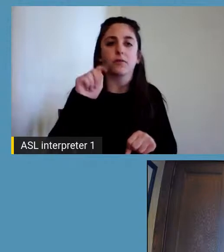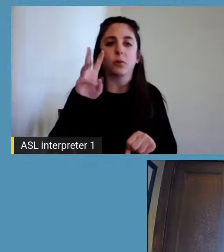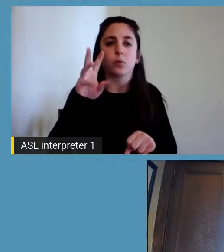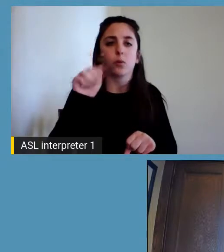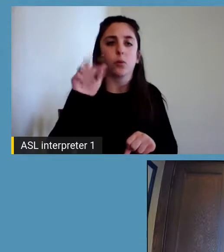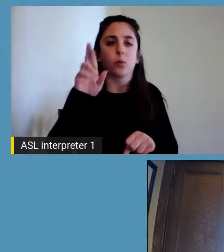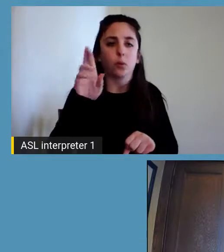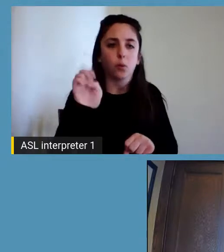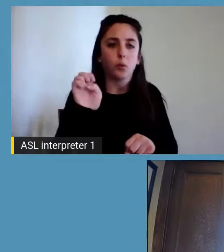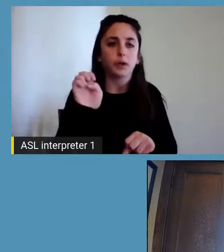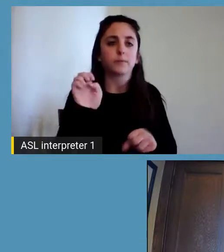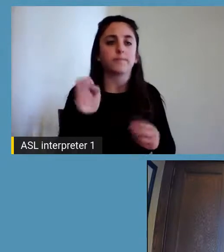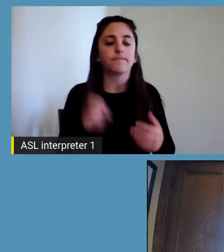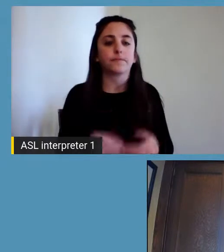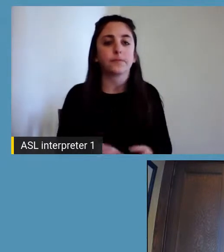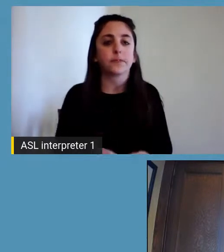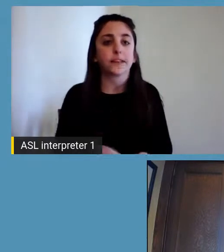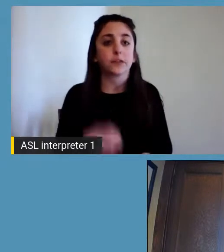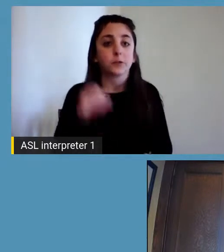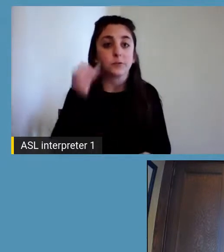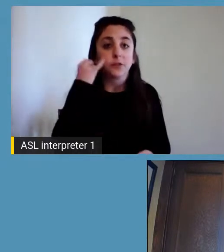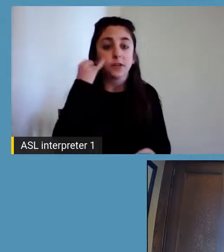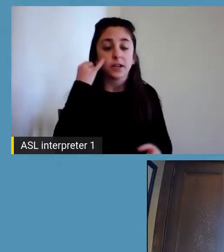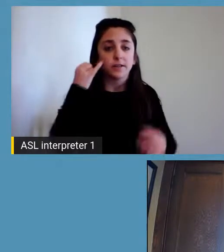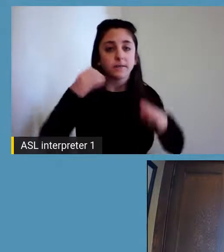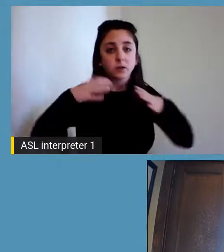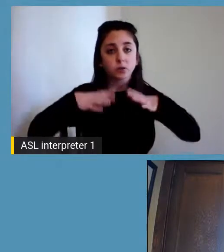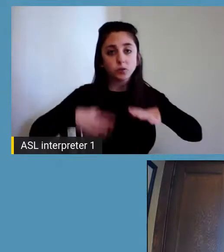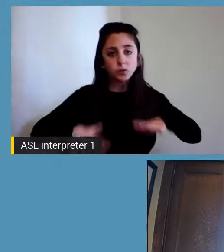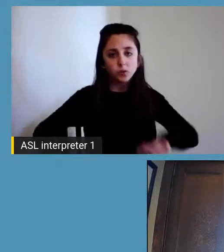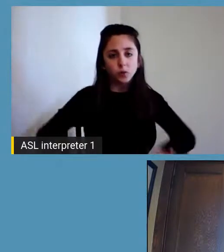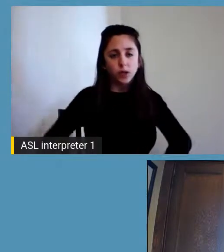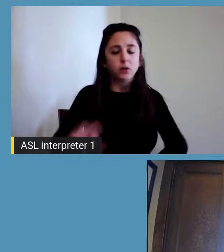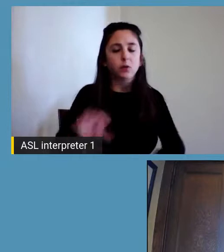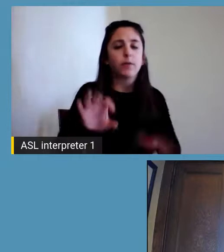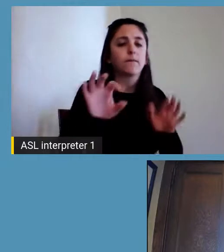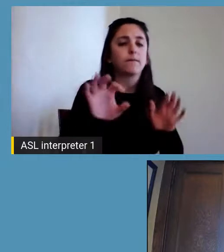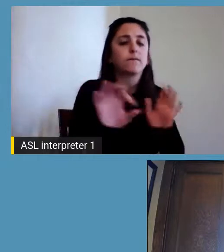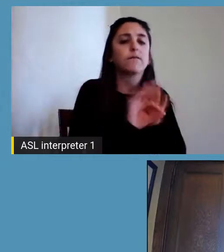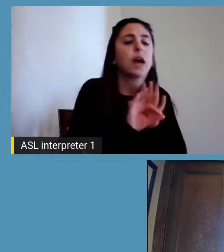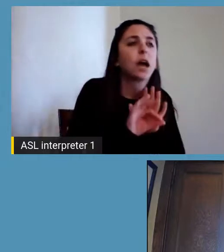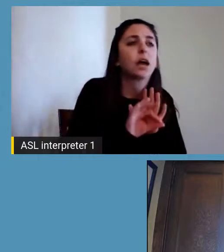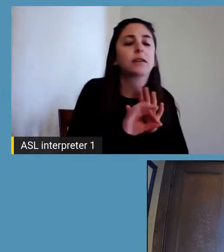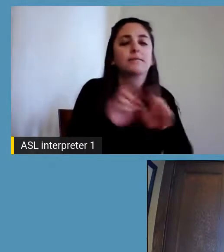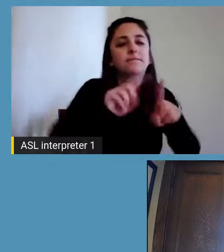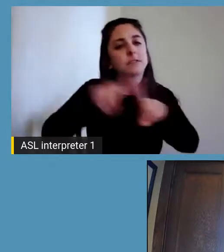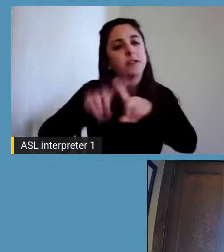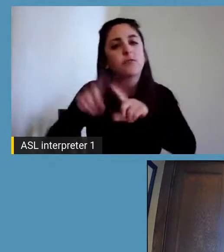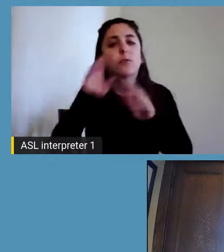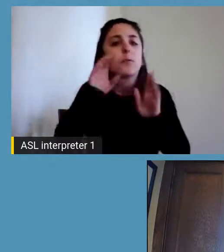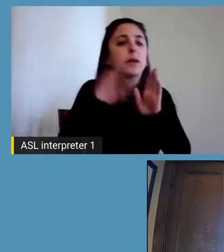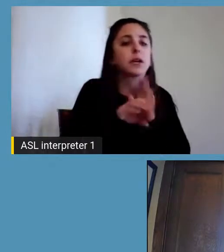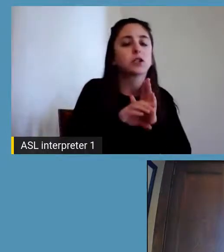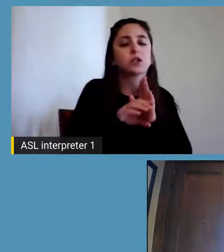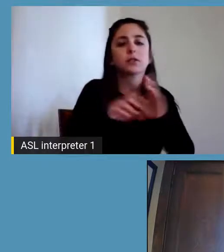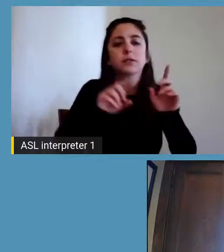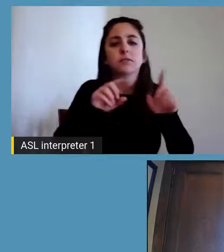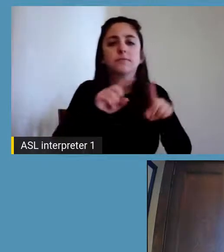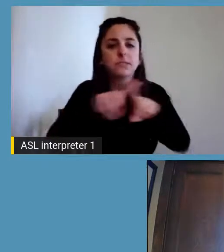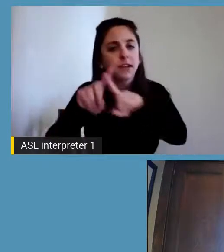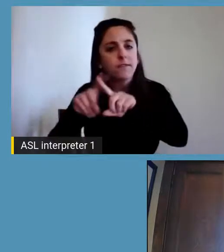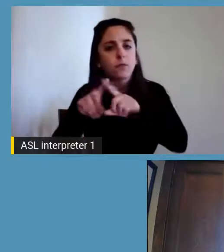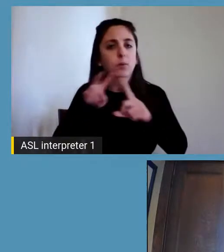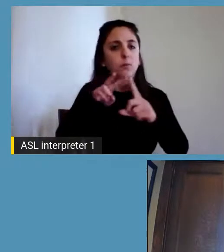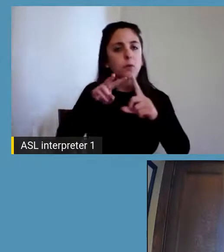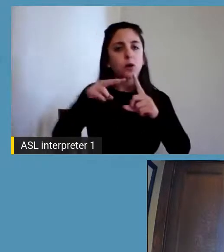every time I'd sort of find the dress again in yet another picture, I'd see another angle that I could learn by and think,